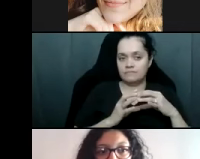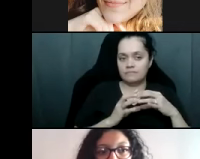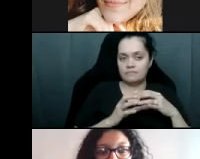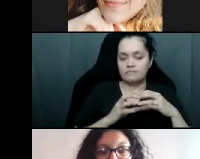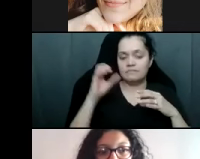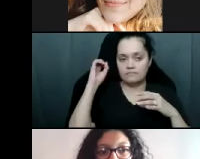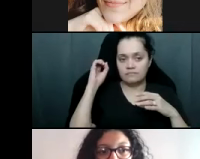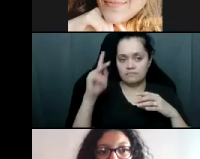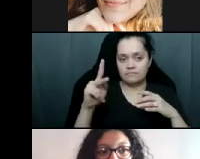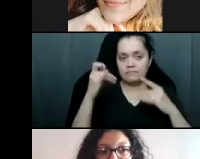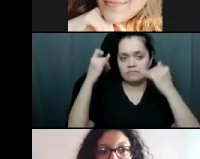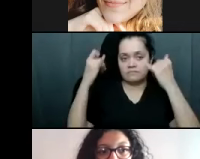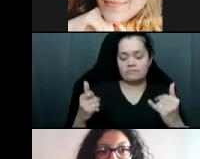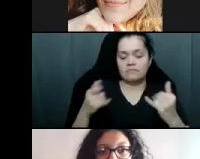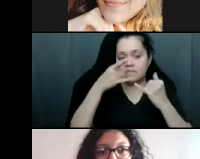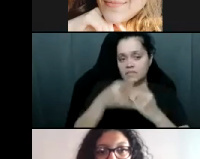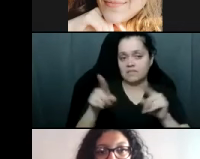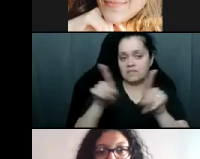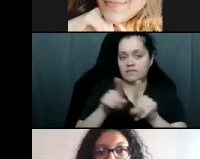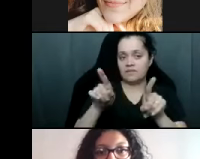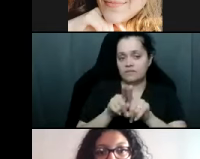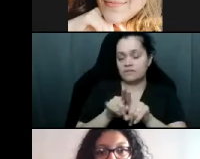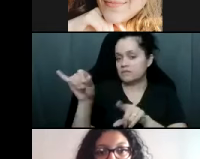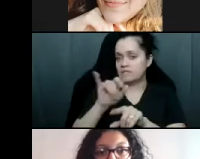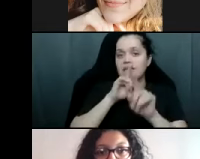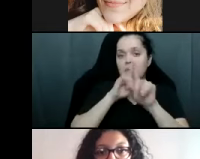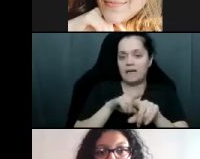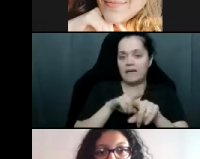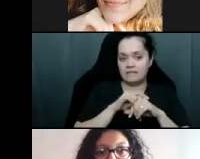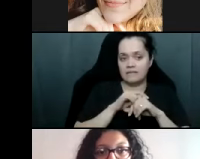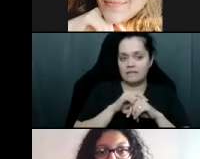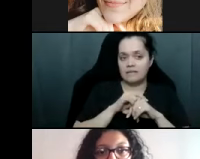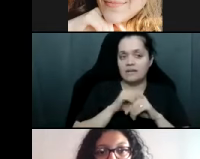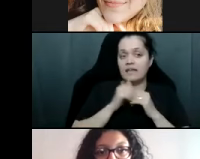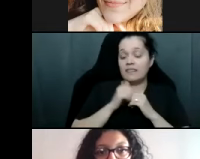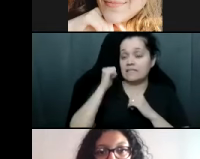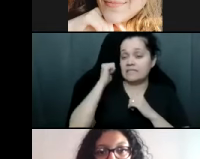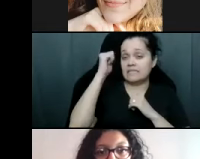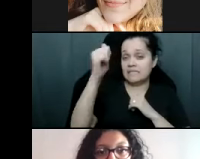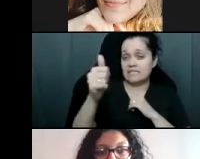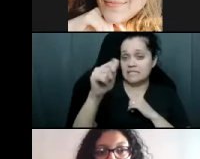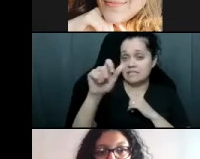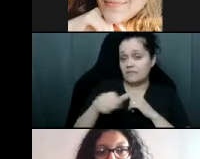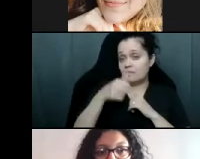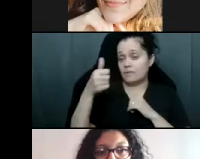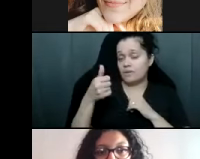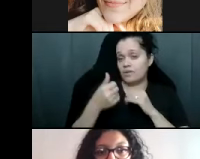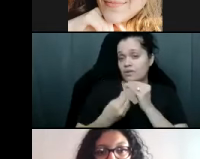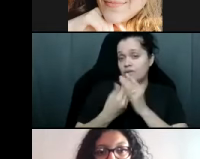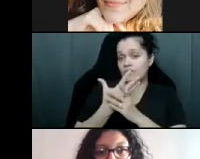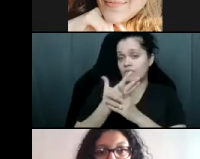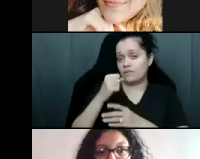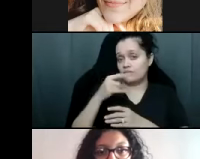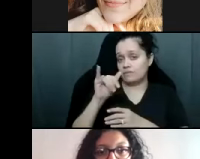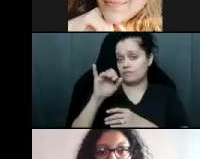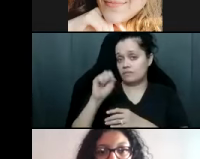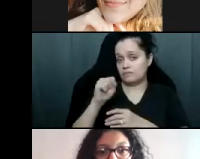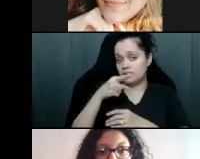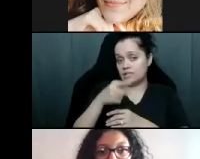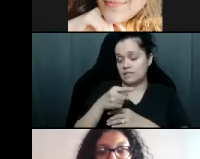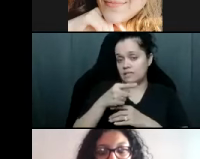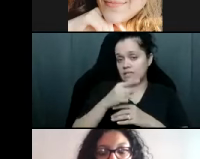Okay, so this too has the same answer. The distance from other evolving species and this